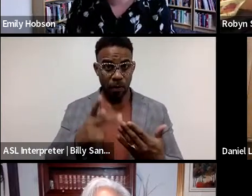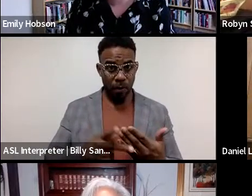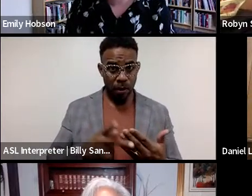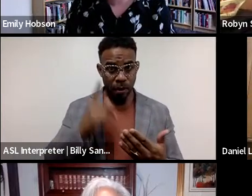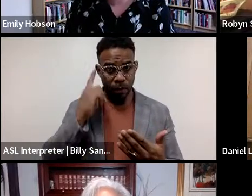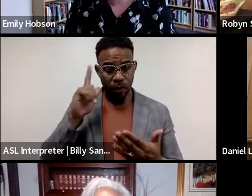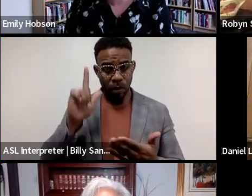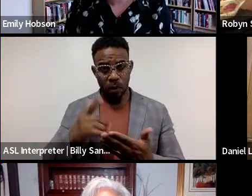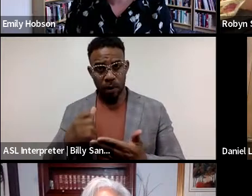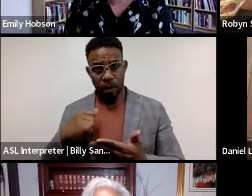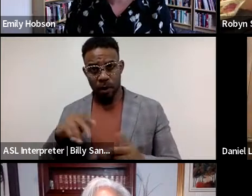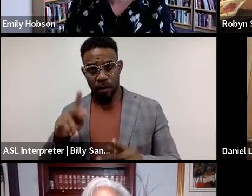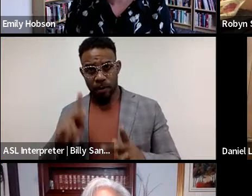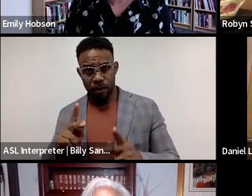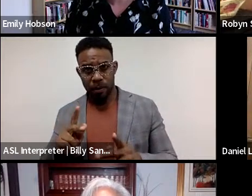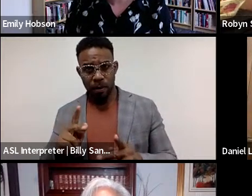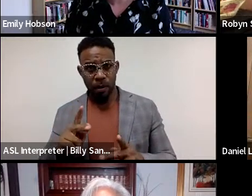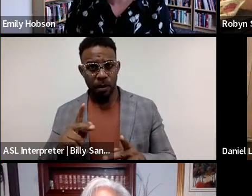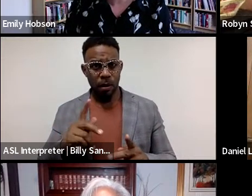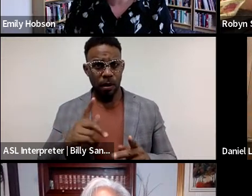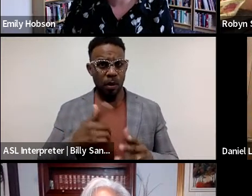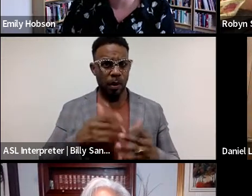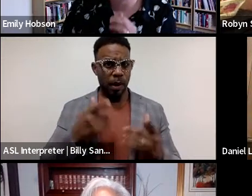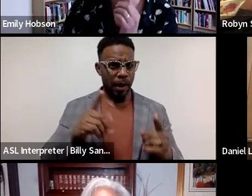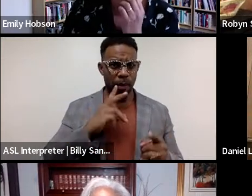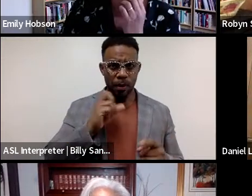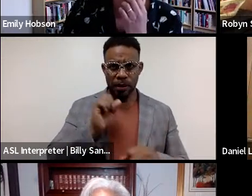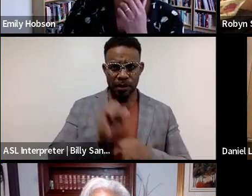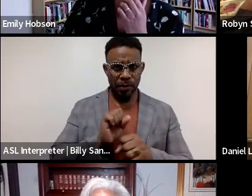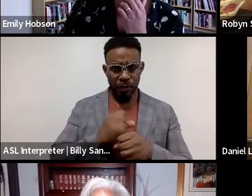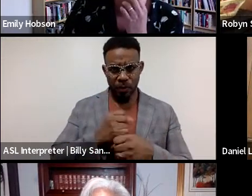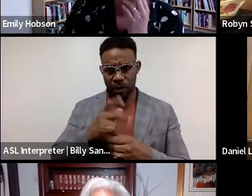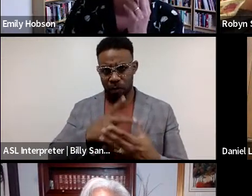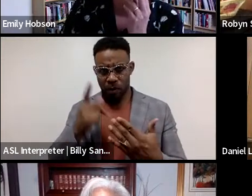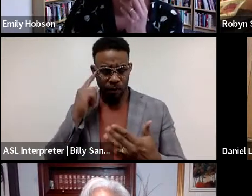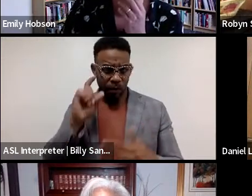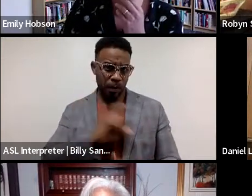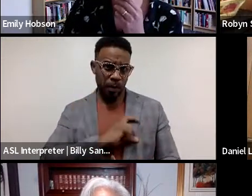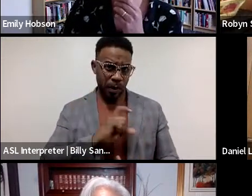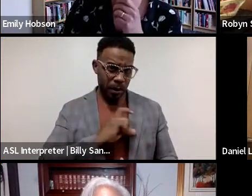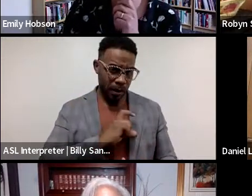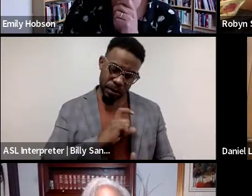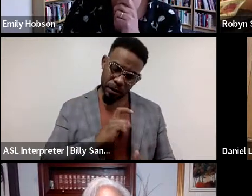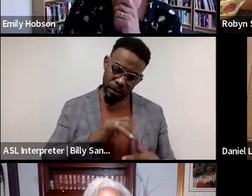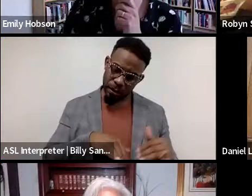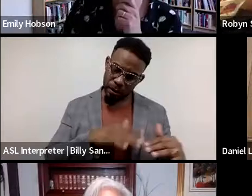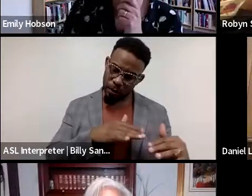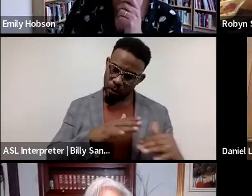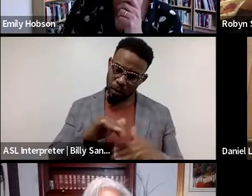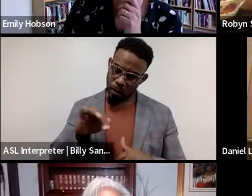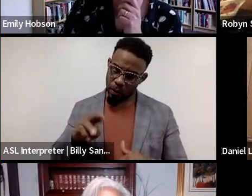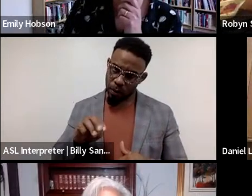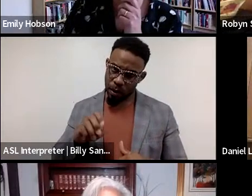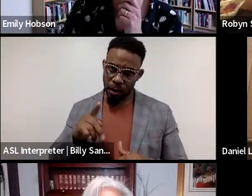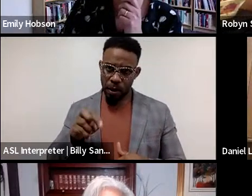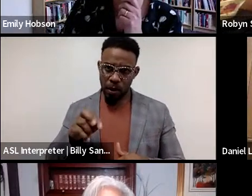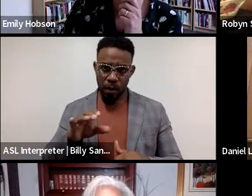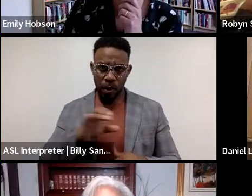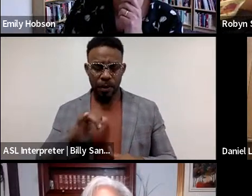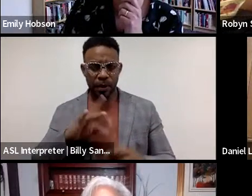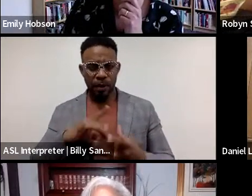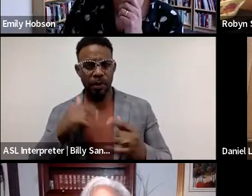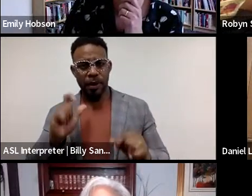for low-income people. What ended up happening was a job creation program for police through the war on crime. The Kerner Commission also